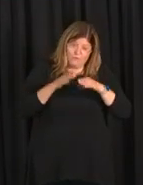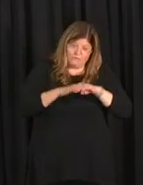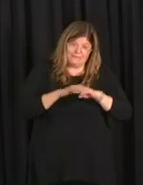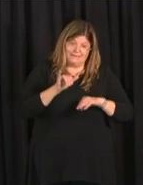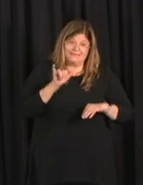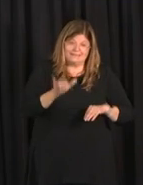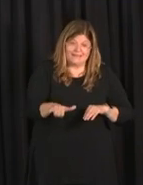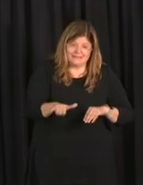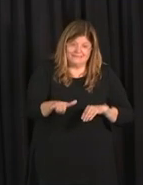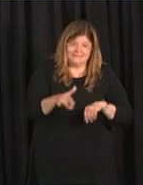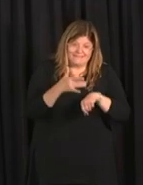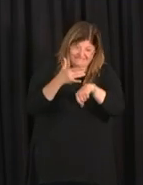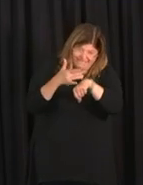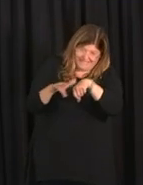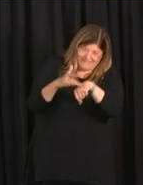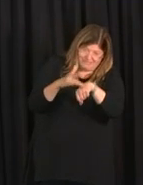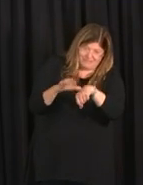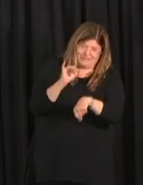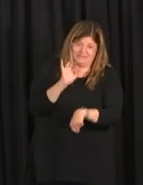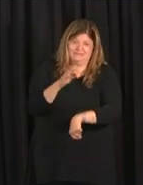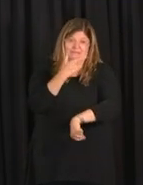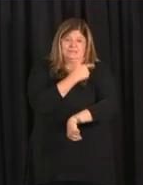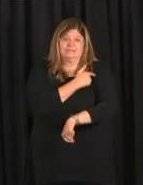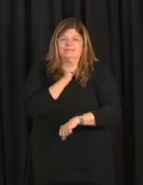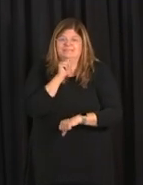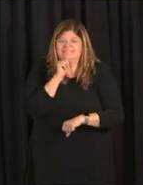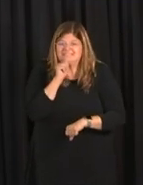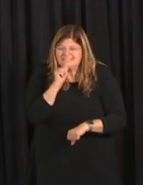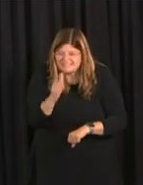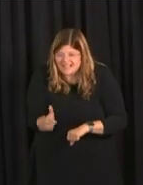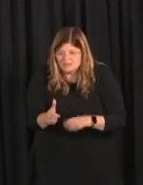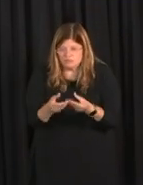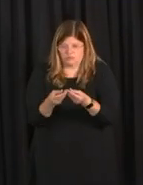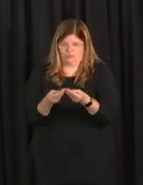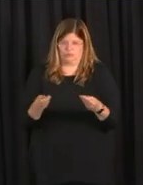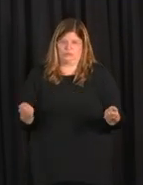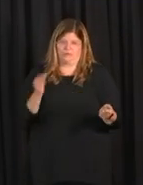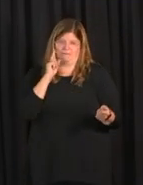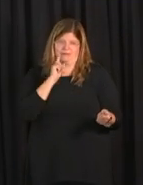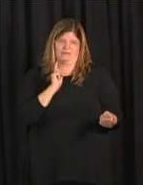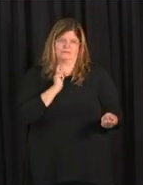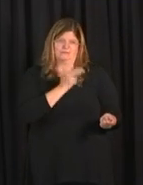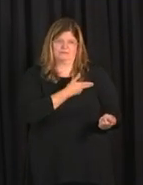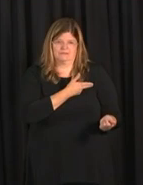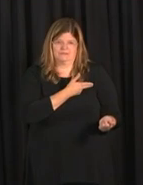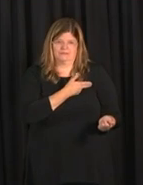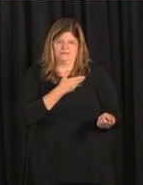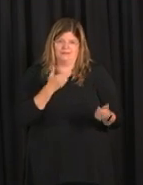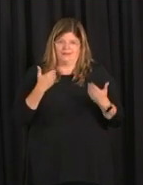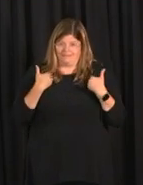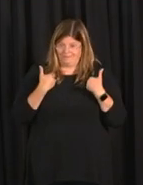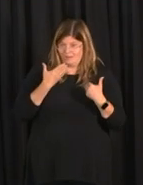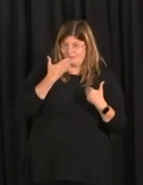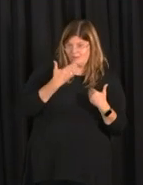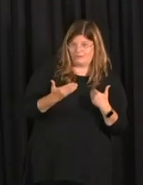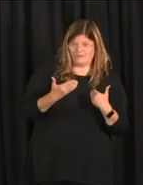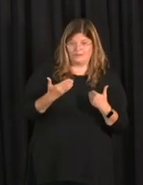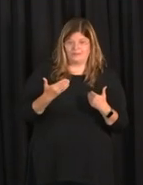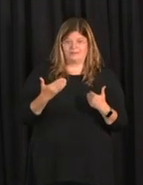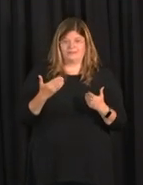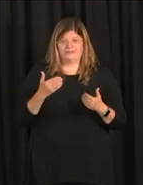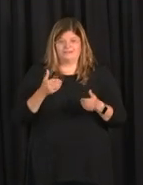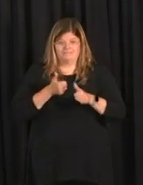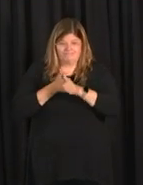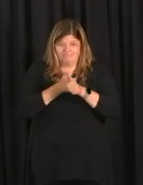the availability of the vaccine itself is not the solution. It's the ability to have good uptake of the vaccine